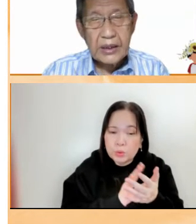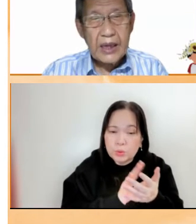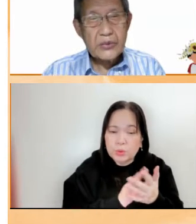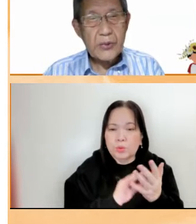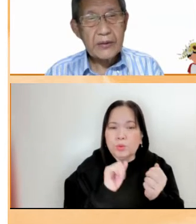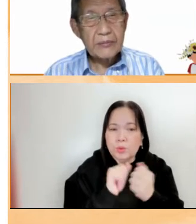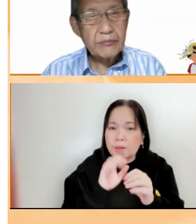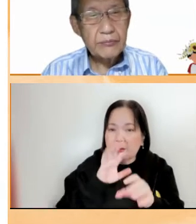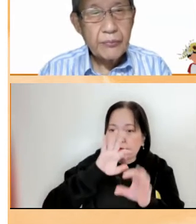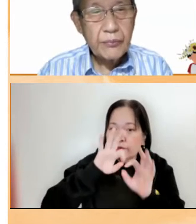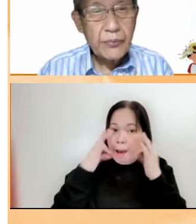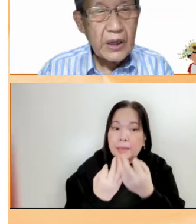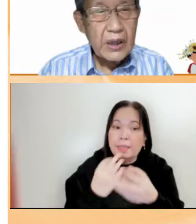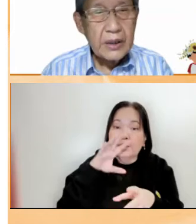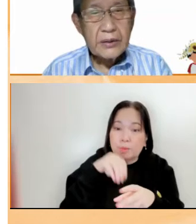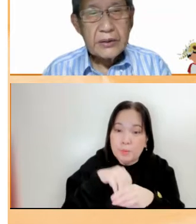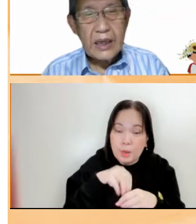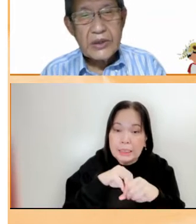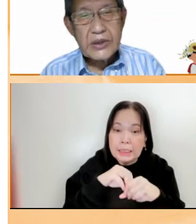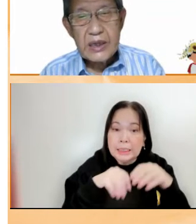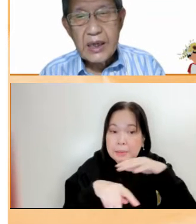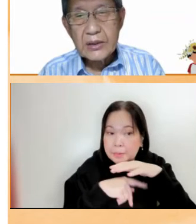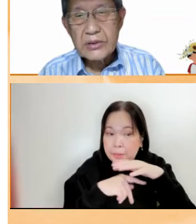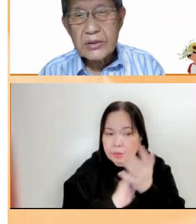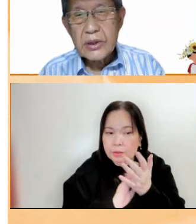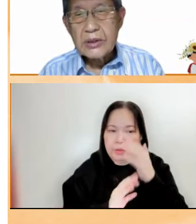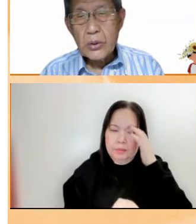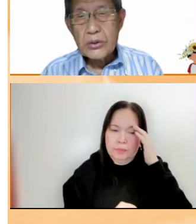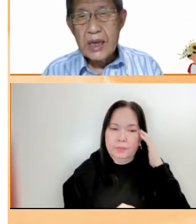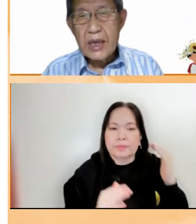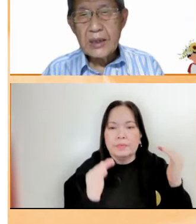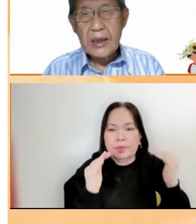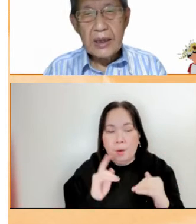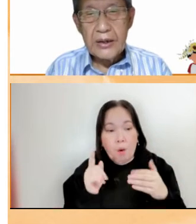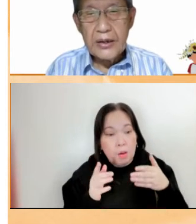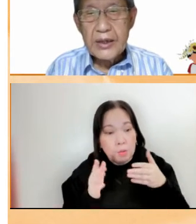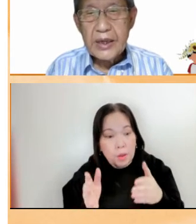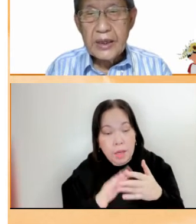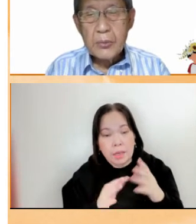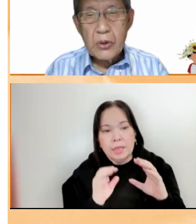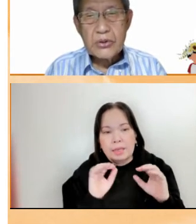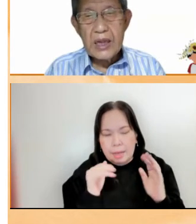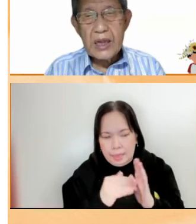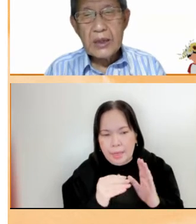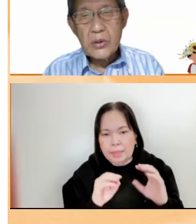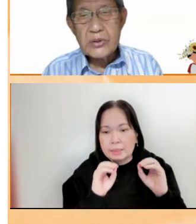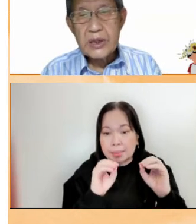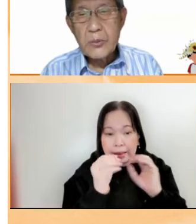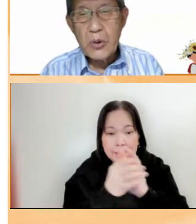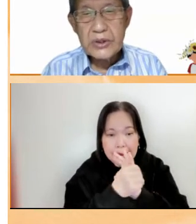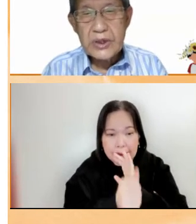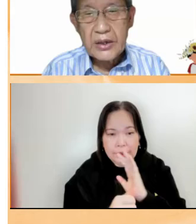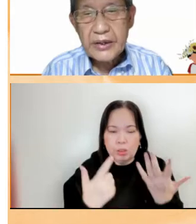family engagement. Teach skills, social learning,